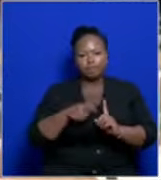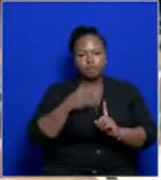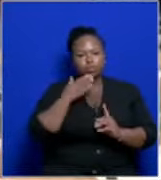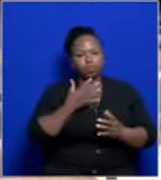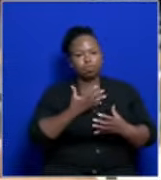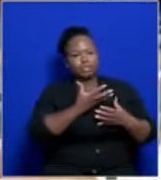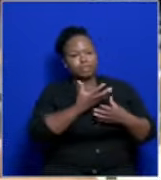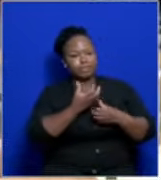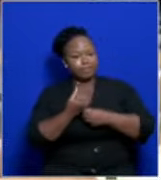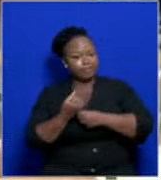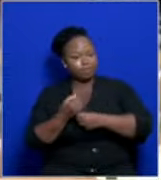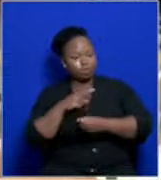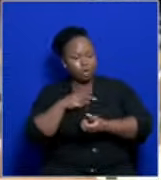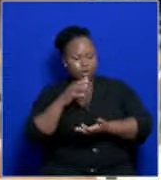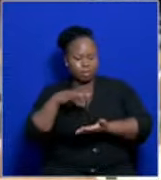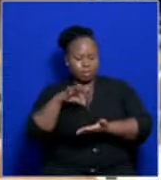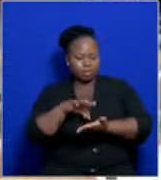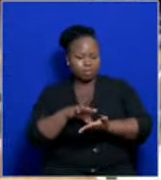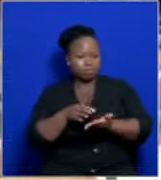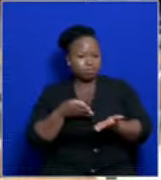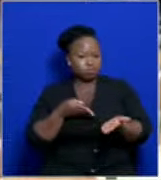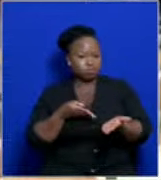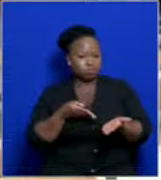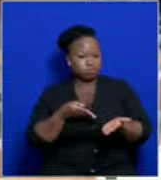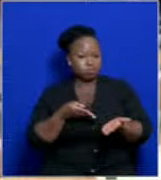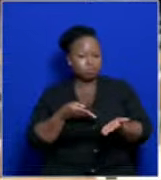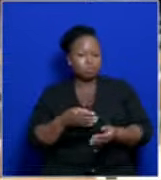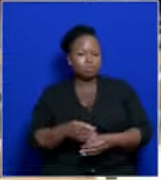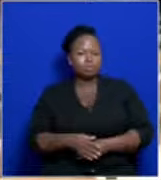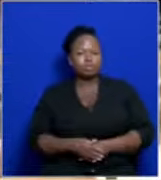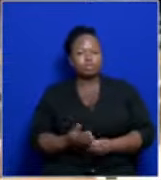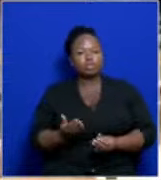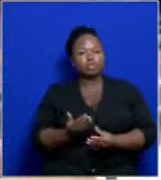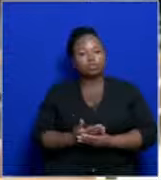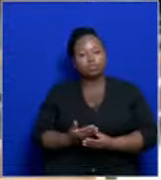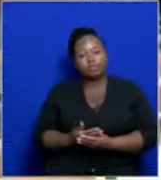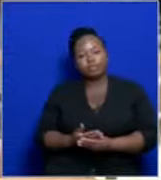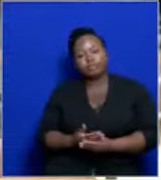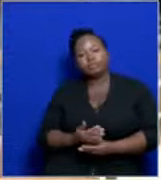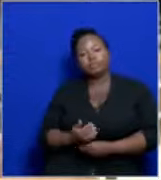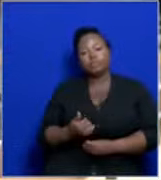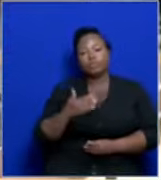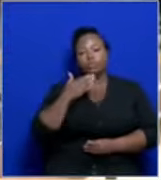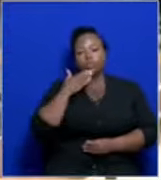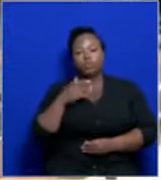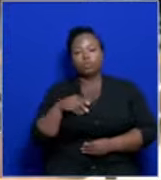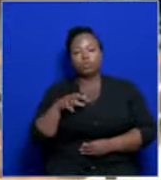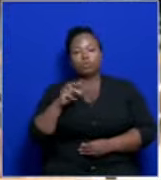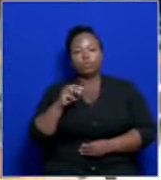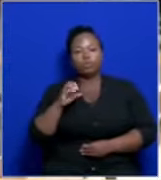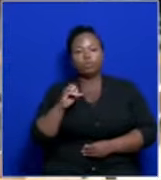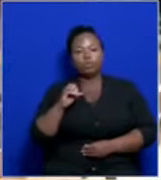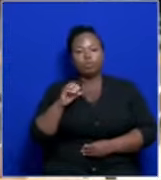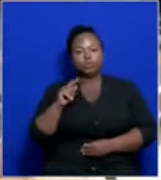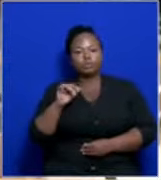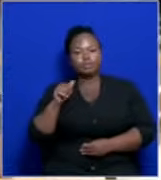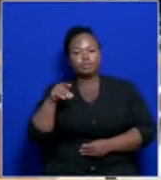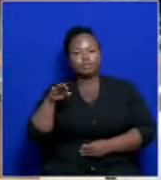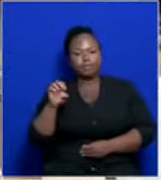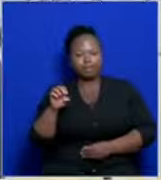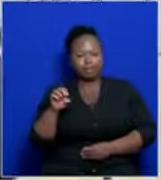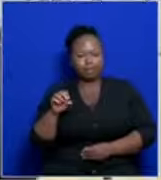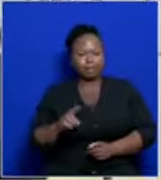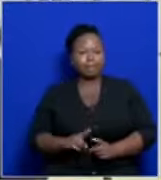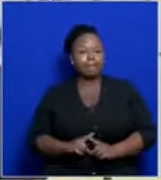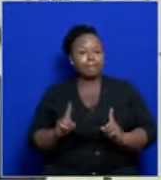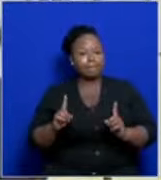of her. This document was received by Binel Mutsip. Okay. But it is addressed to that